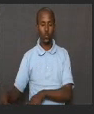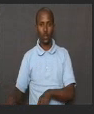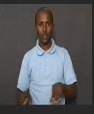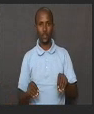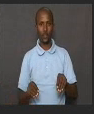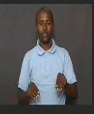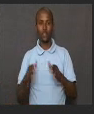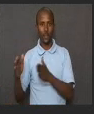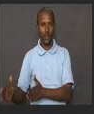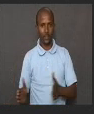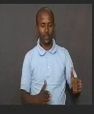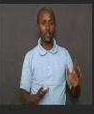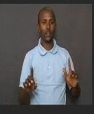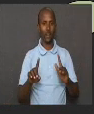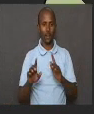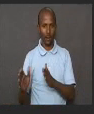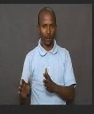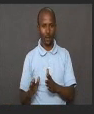Students, let's get ready.